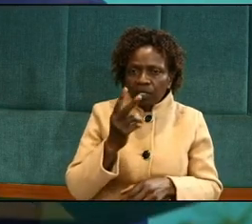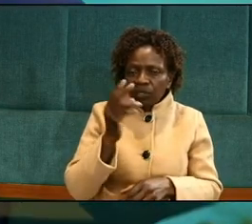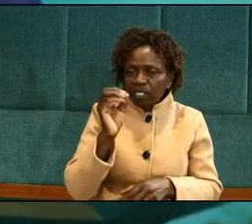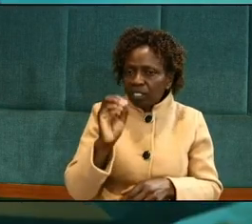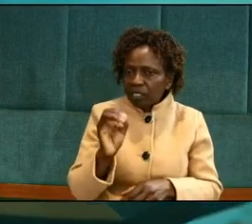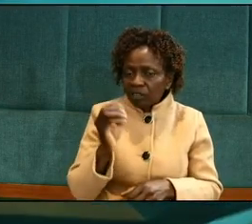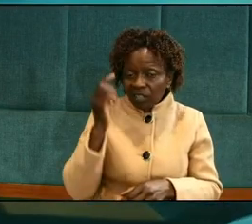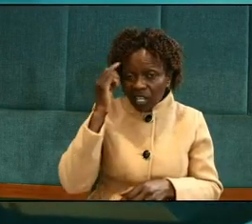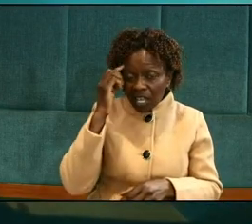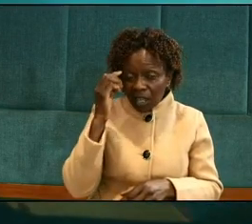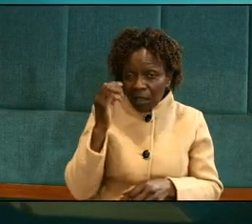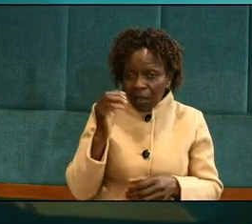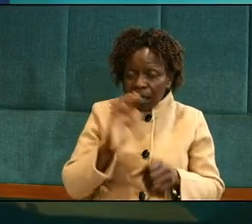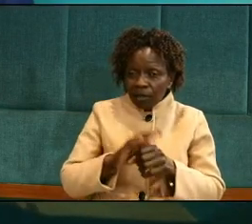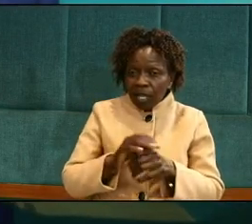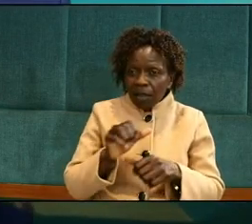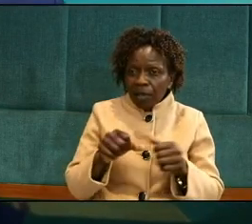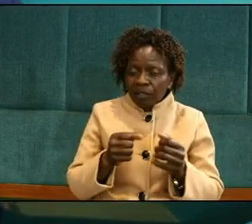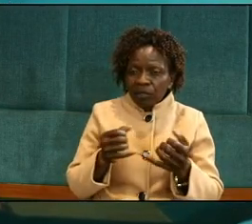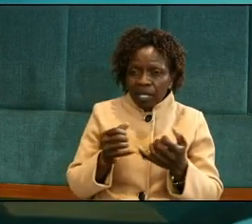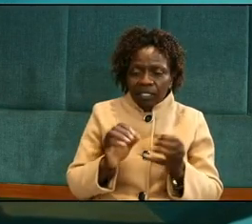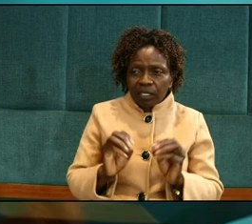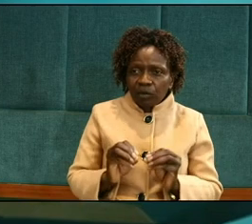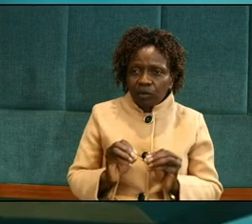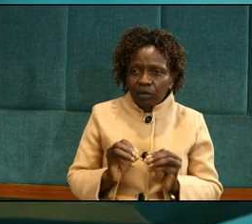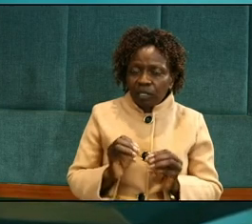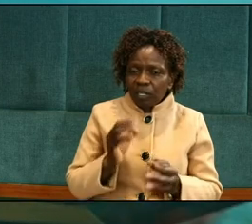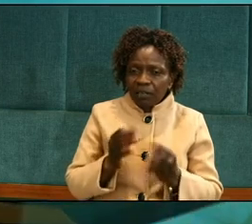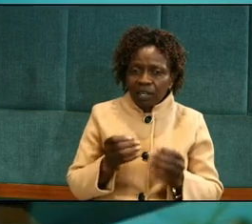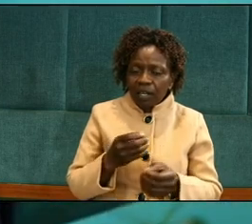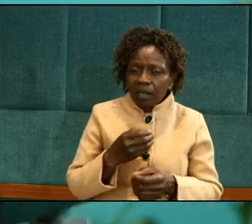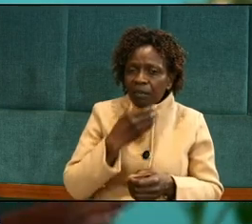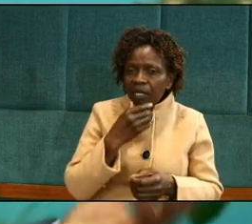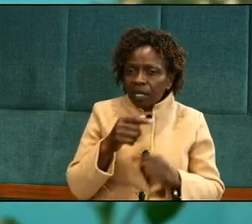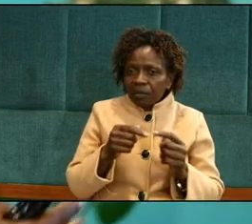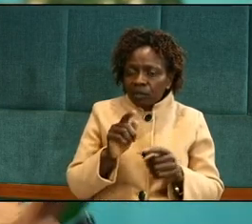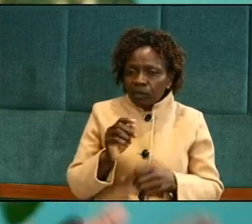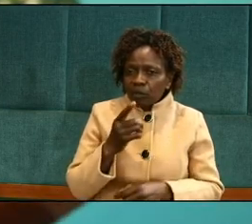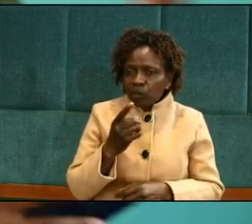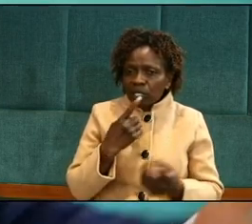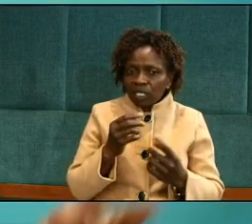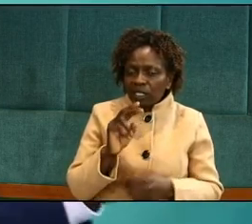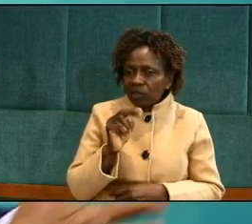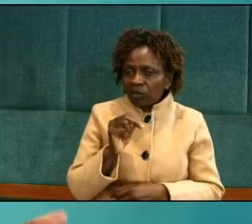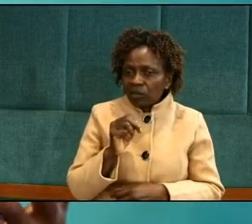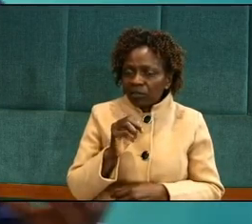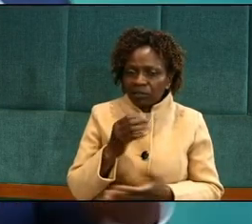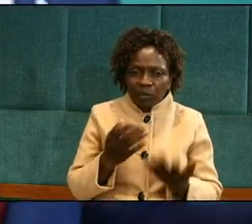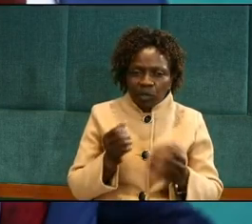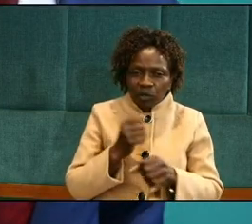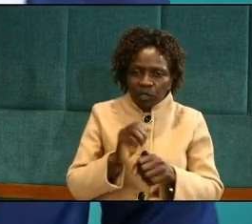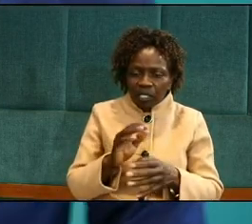about marriage. And so even those that come to you, they say, can we do